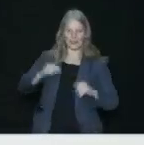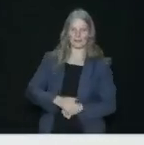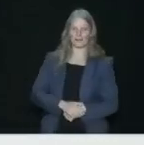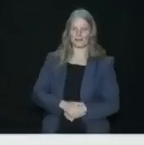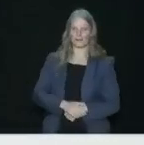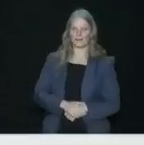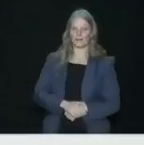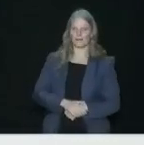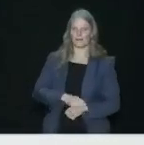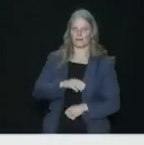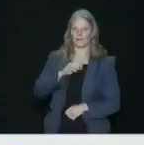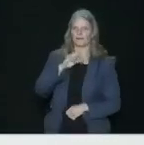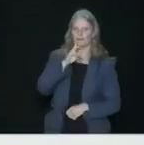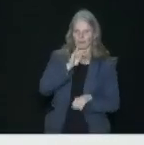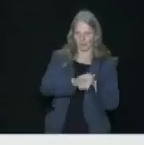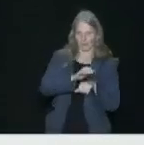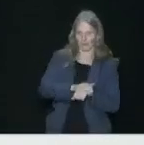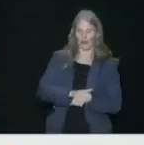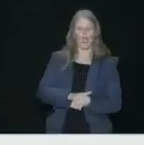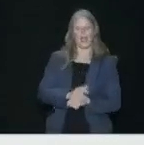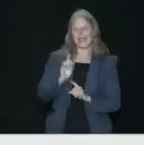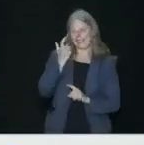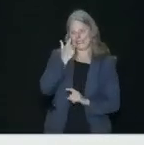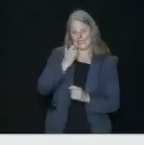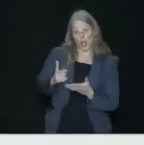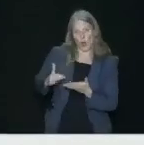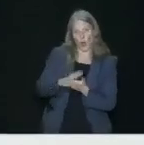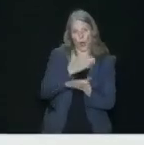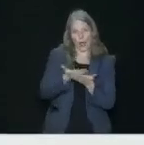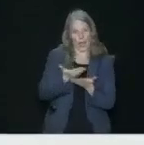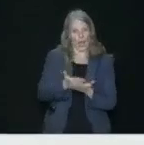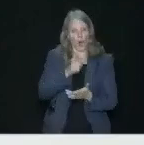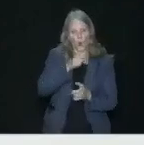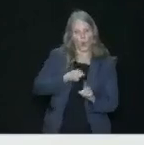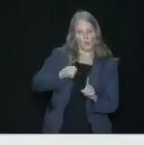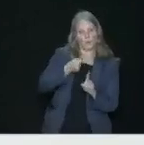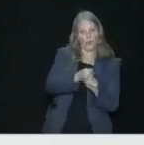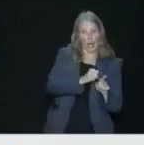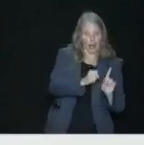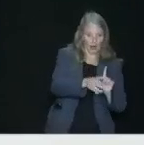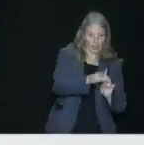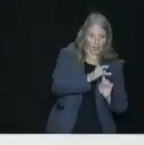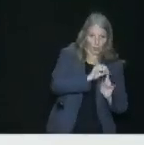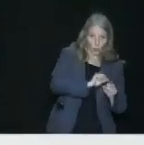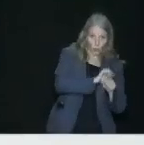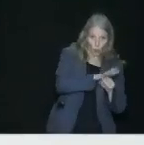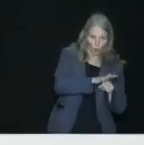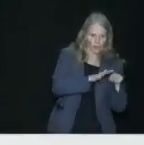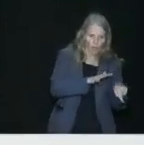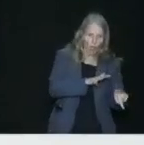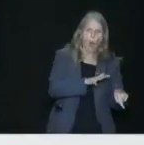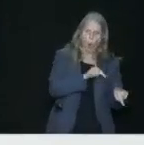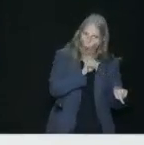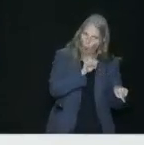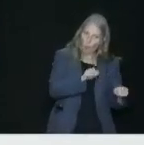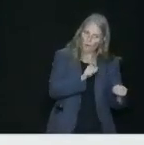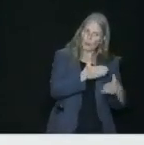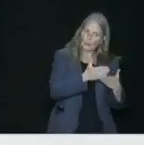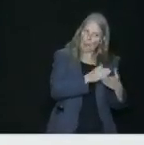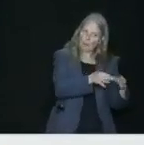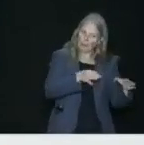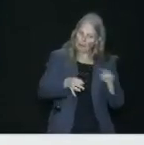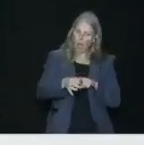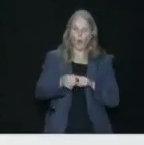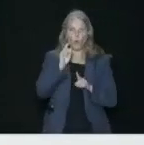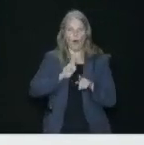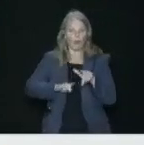Evidence has emerged that some individuals who have been infected with the SARS-CoV-2 virus may develop long-term symptoms,